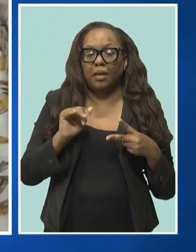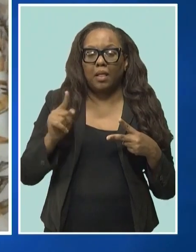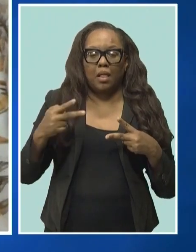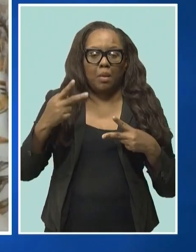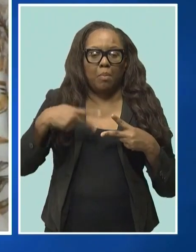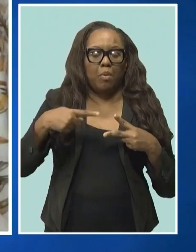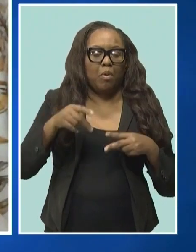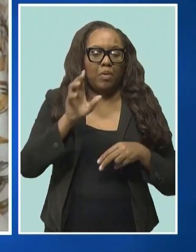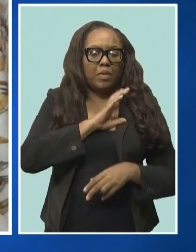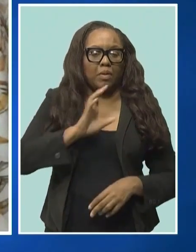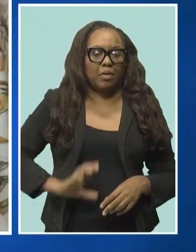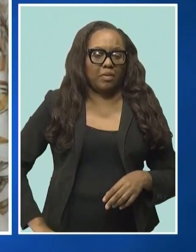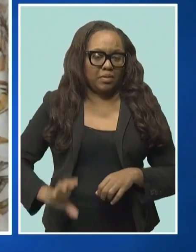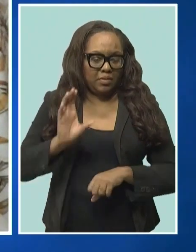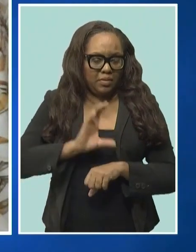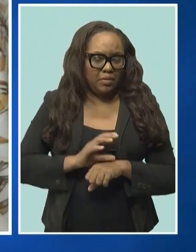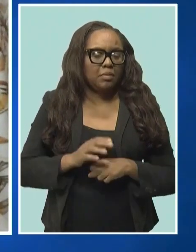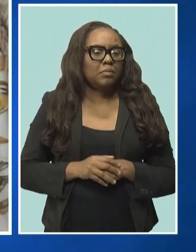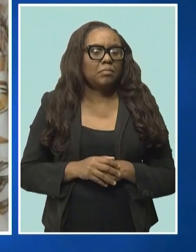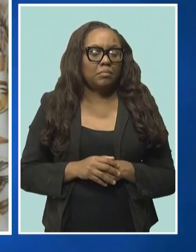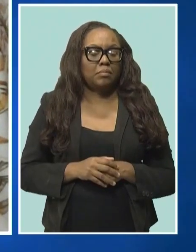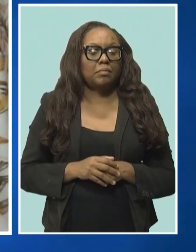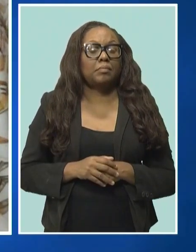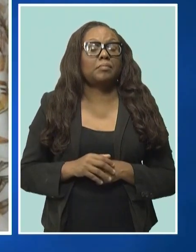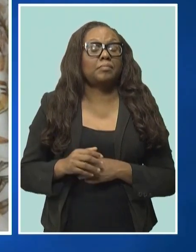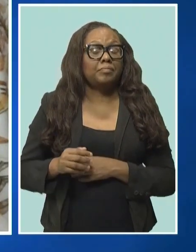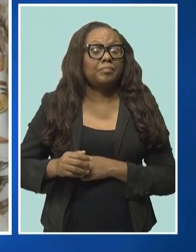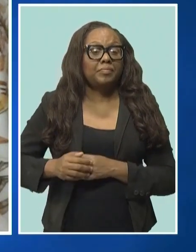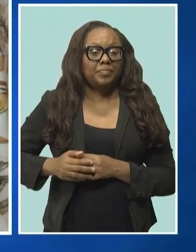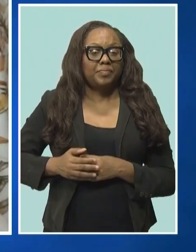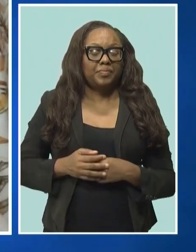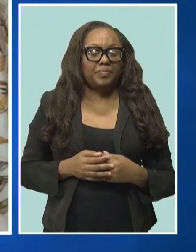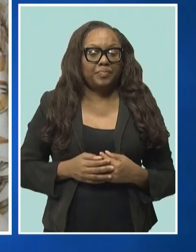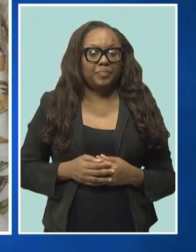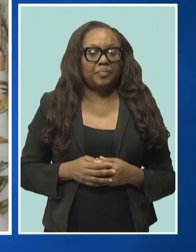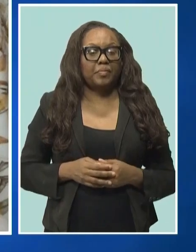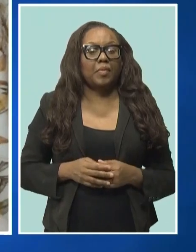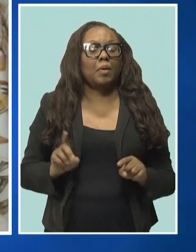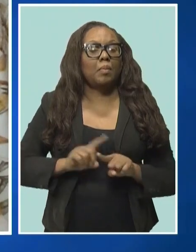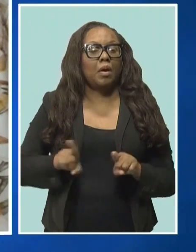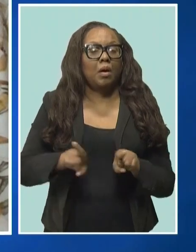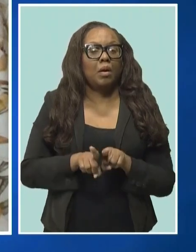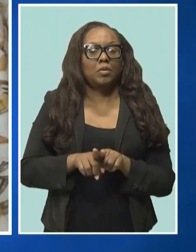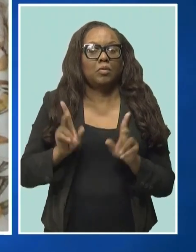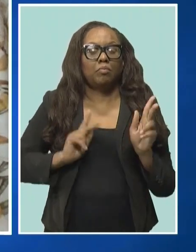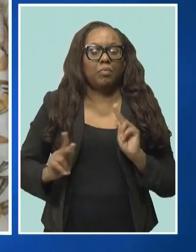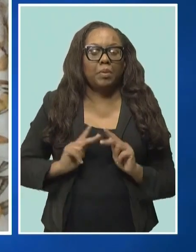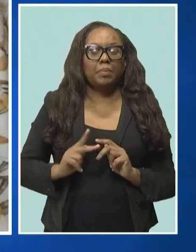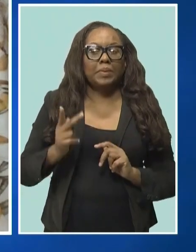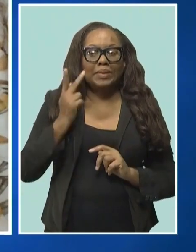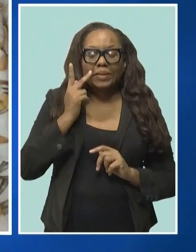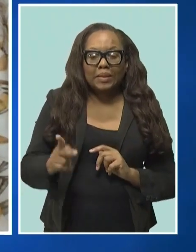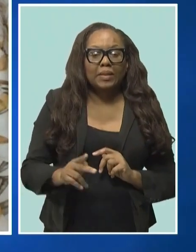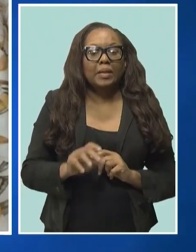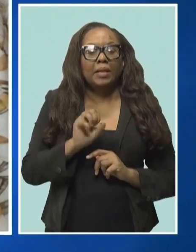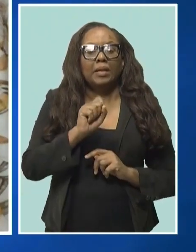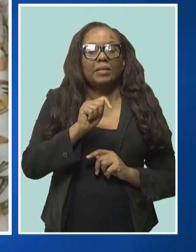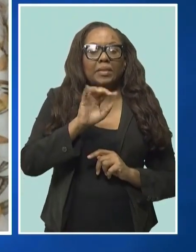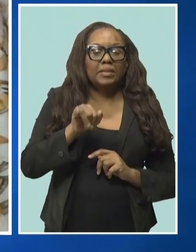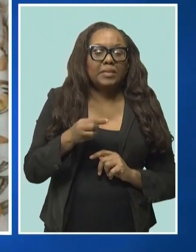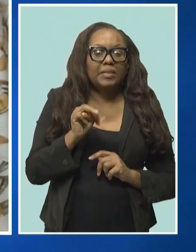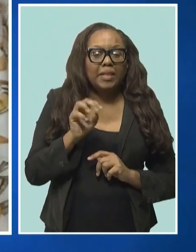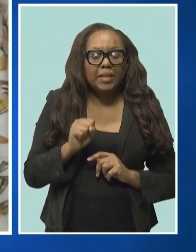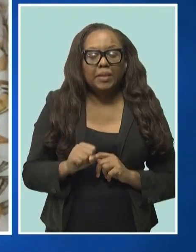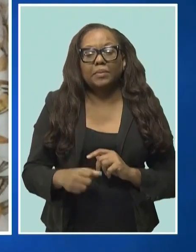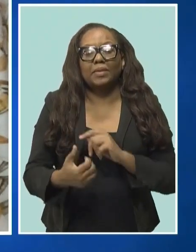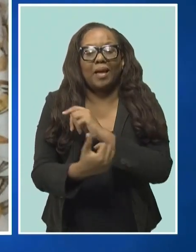where the reports are coming from. However, there have been isolated reports from St. James, from St. Andrew, from